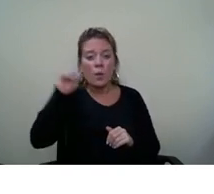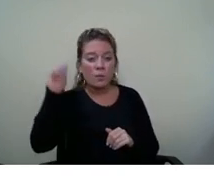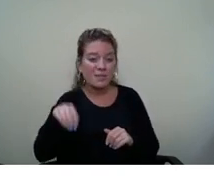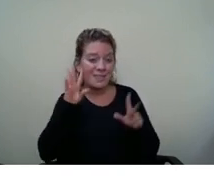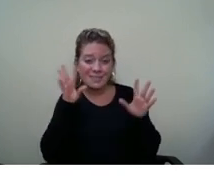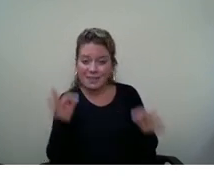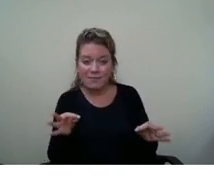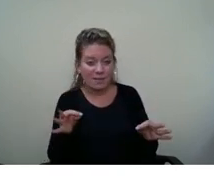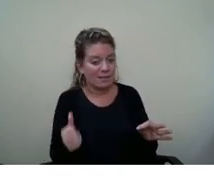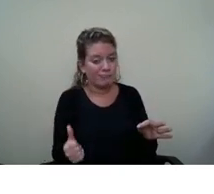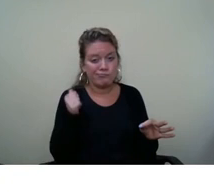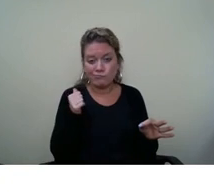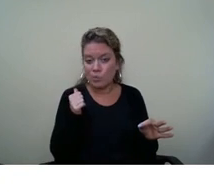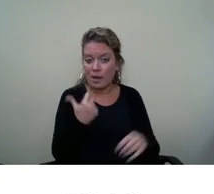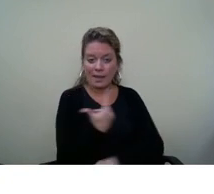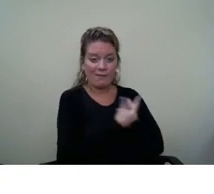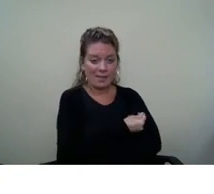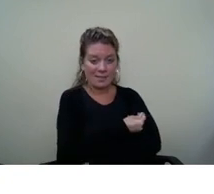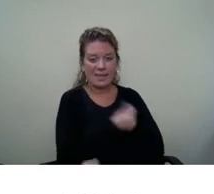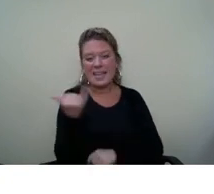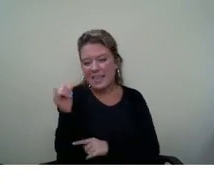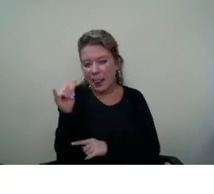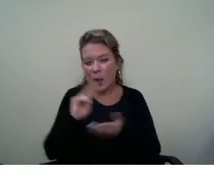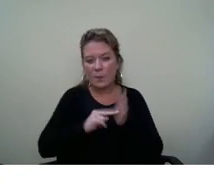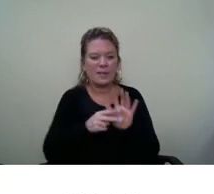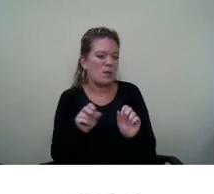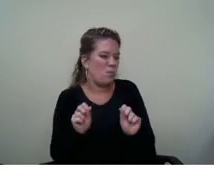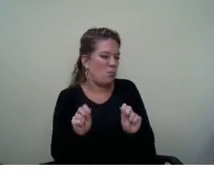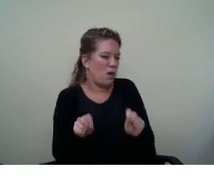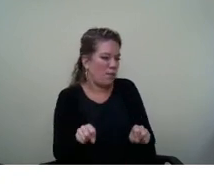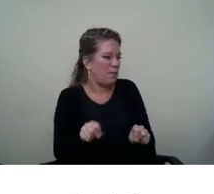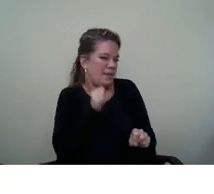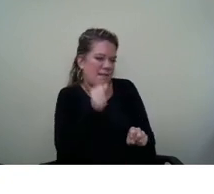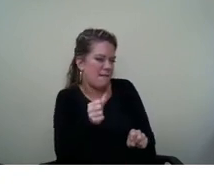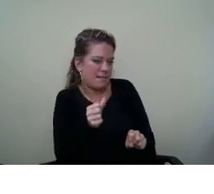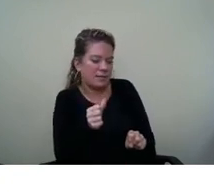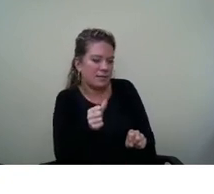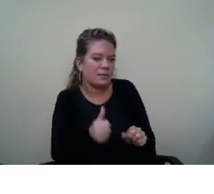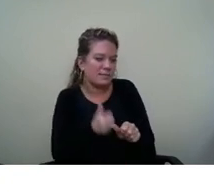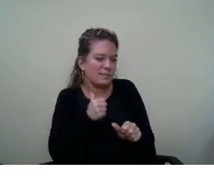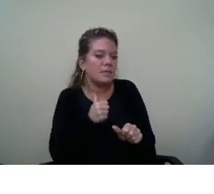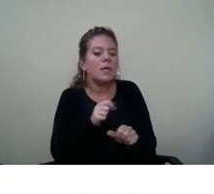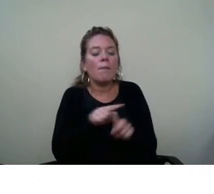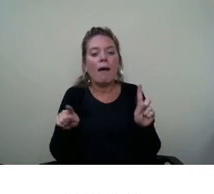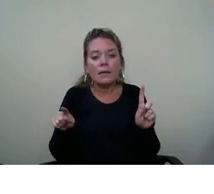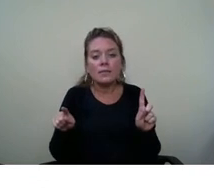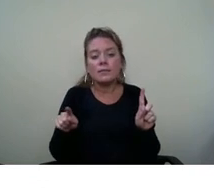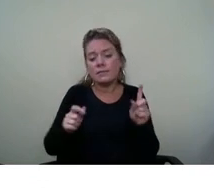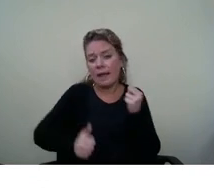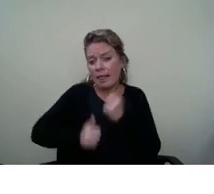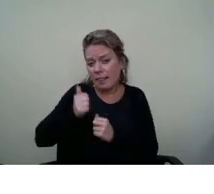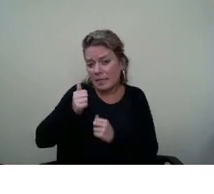definitely would not get a vaccine, and the yellow is like they probably wouldn't get it. But at least for the majority of these,